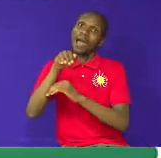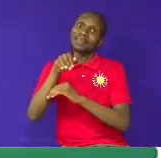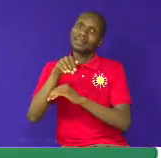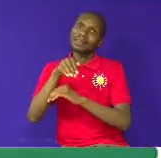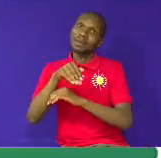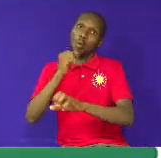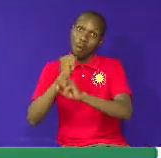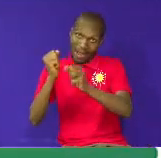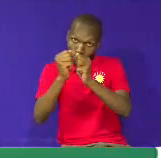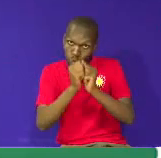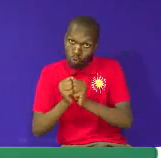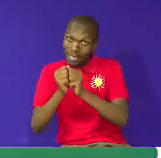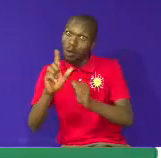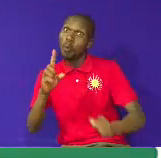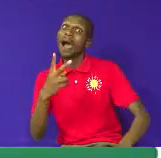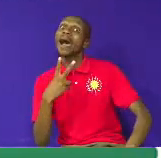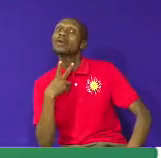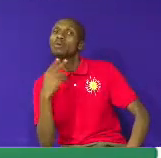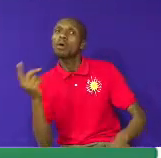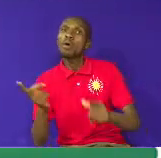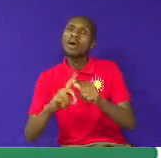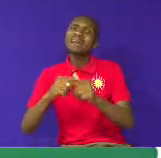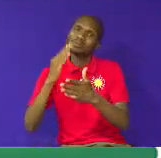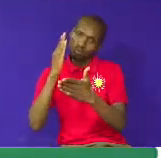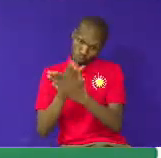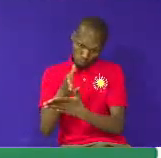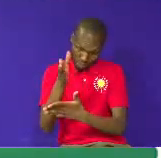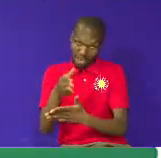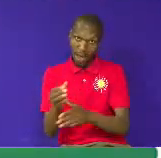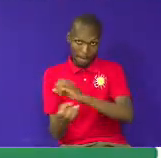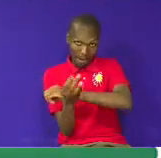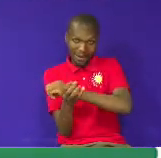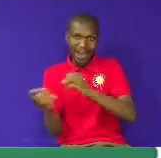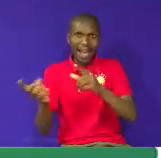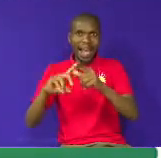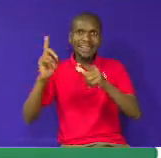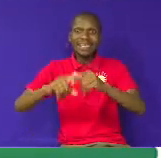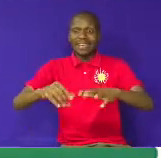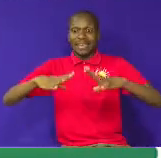The more jam. Nobody wants to tell. One kill by jam.